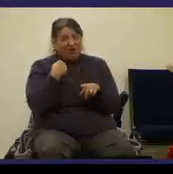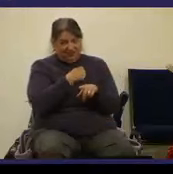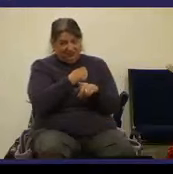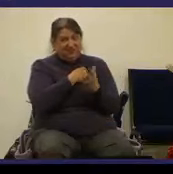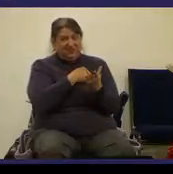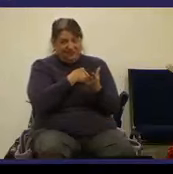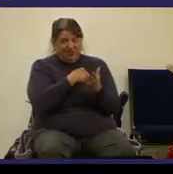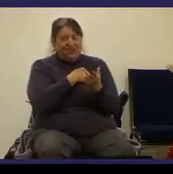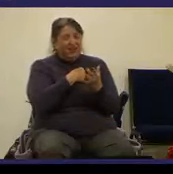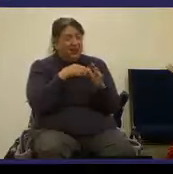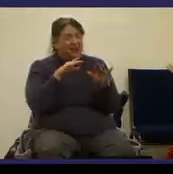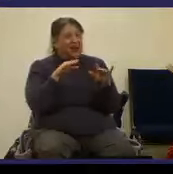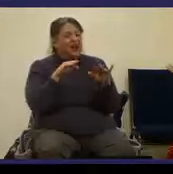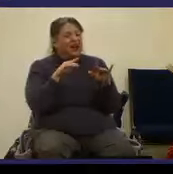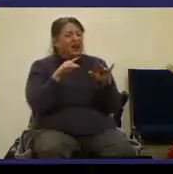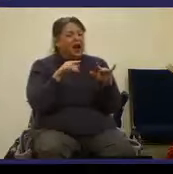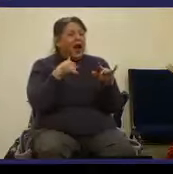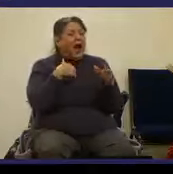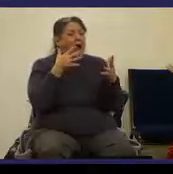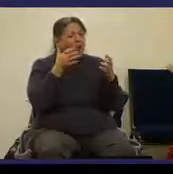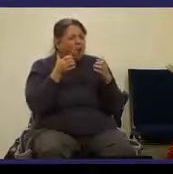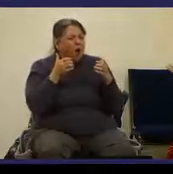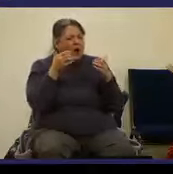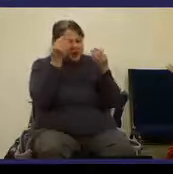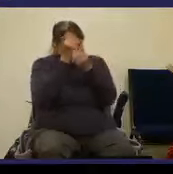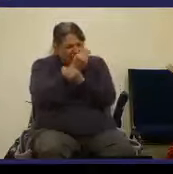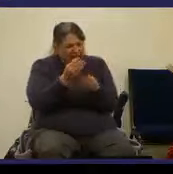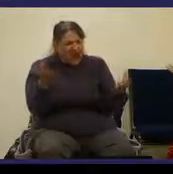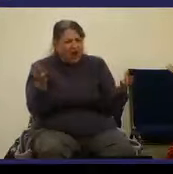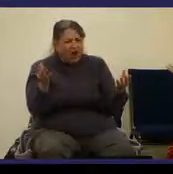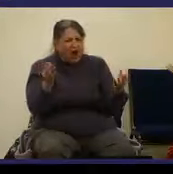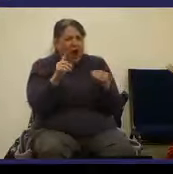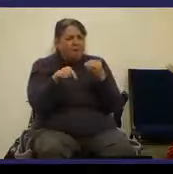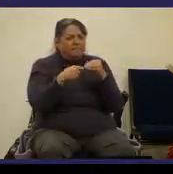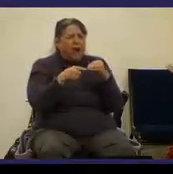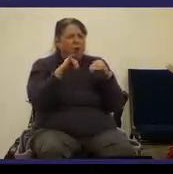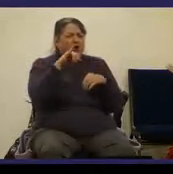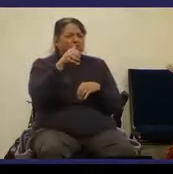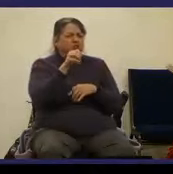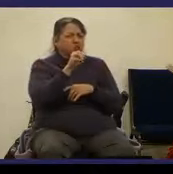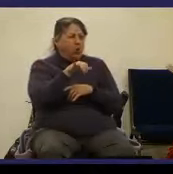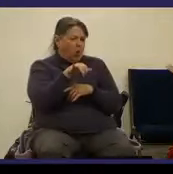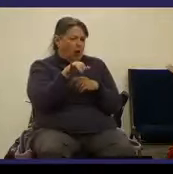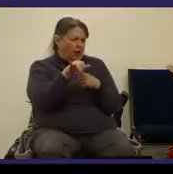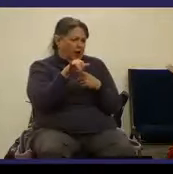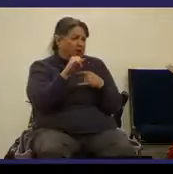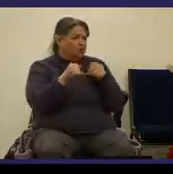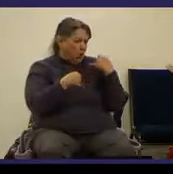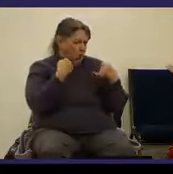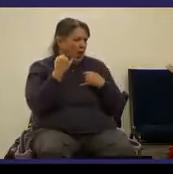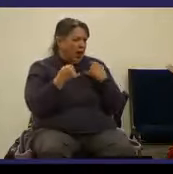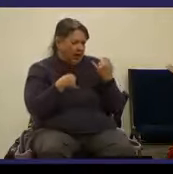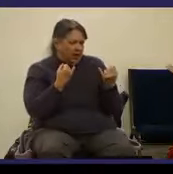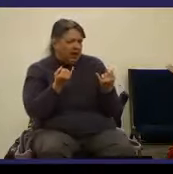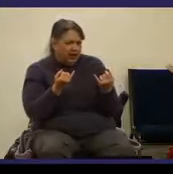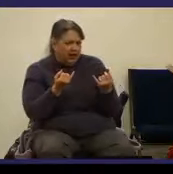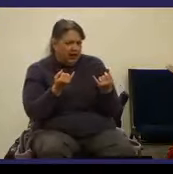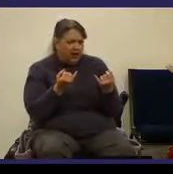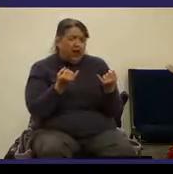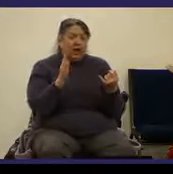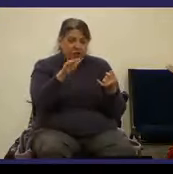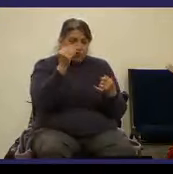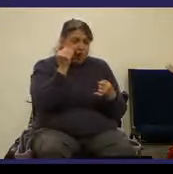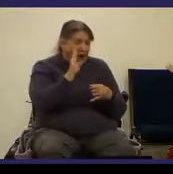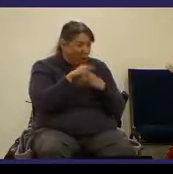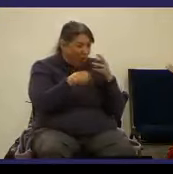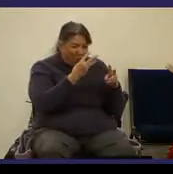And so I want to share today on the message of joy. Now, let's not overlook the fact that there is a lot going on in our world